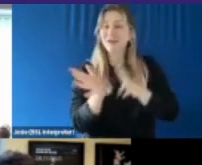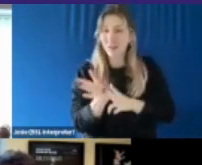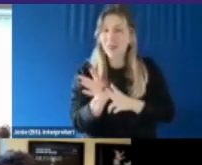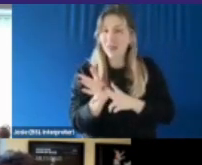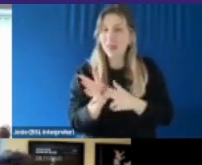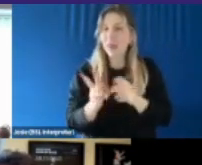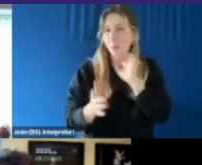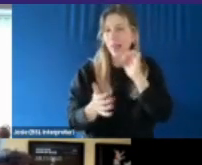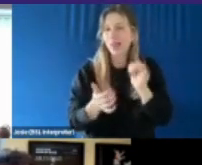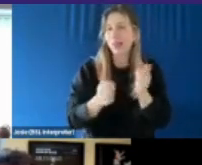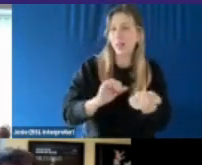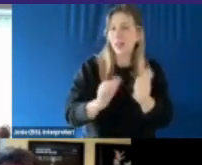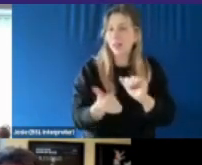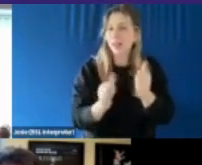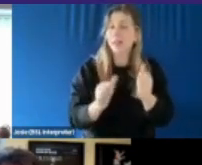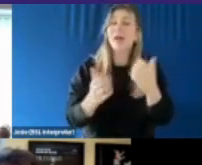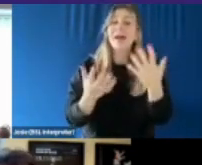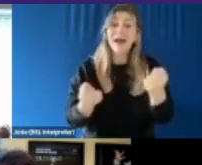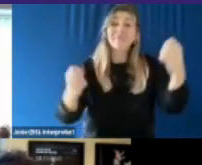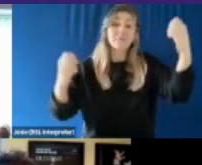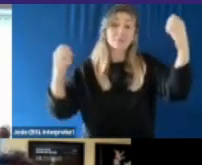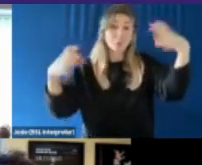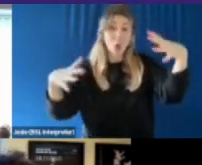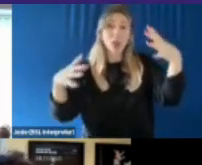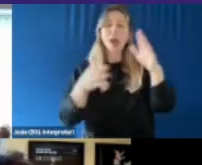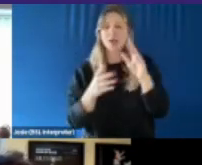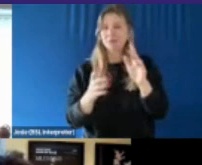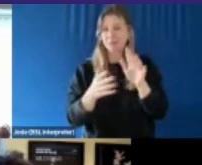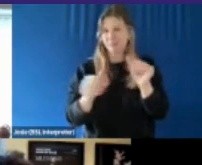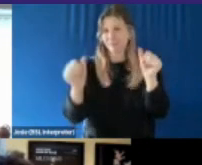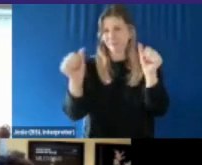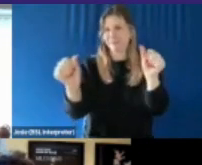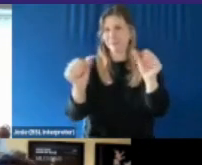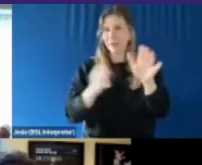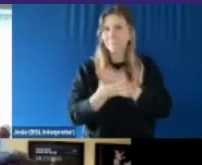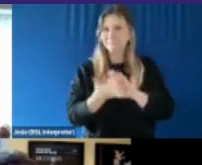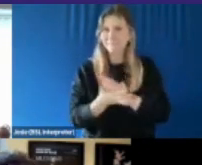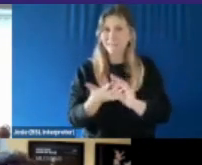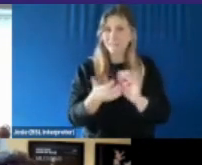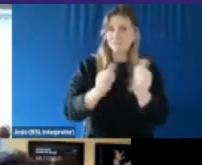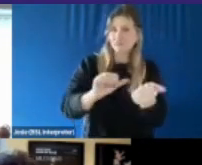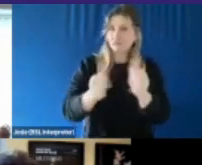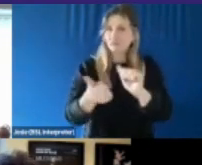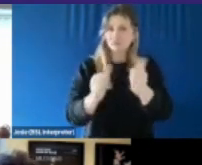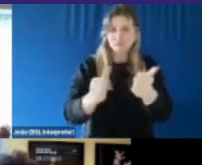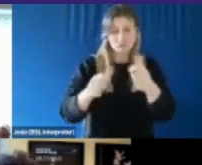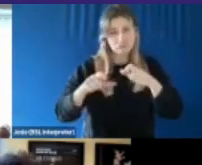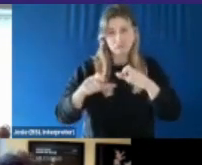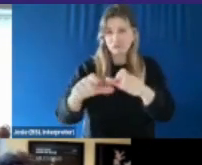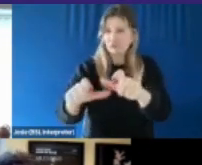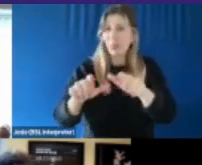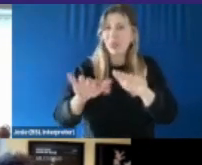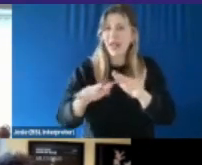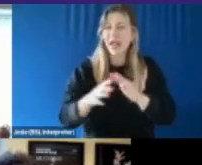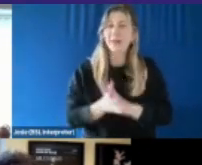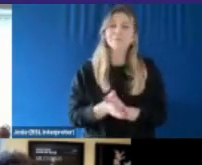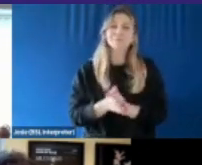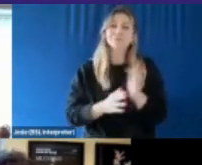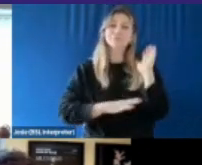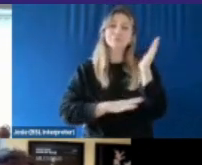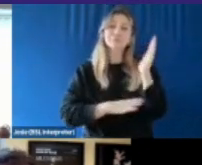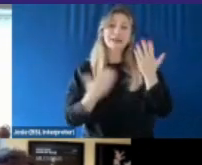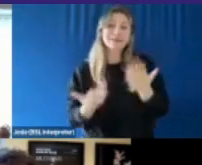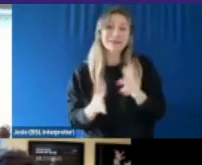to access both of them as they switch. Our speaker today is Jack Roscoe, but just before we